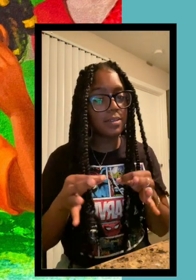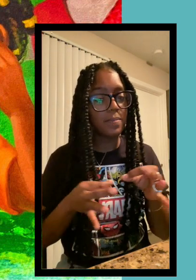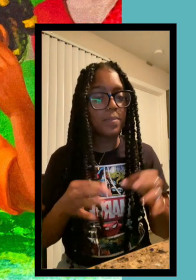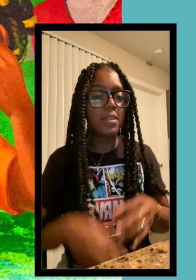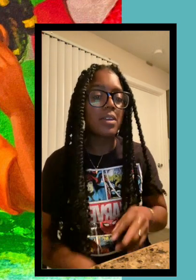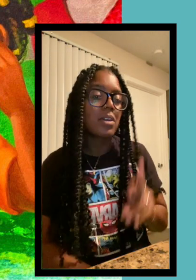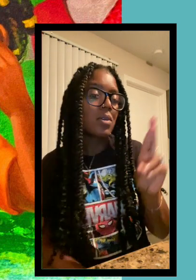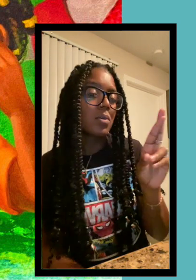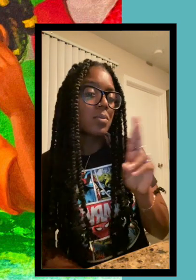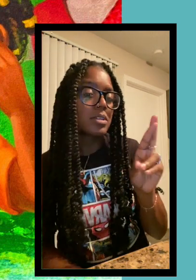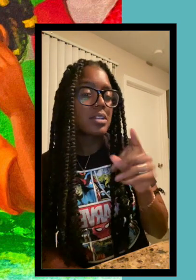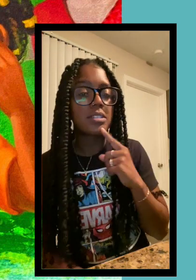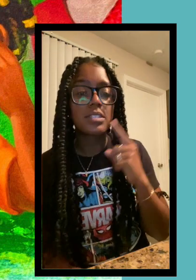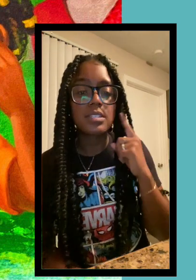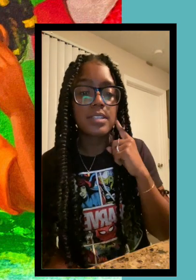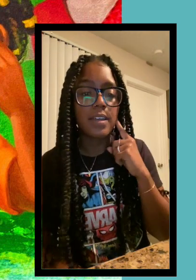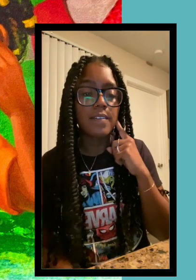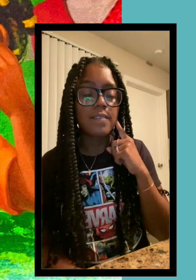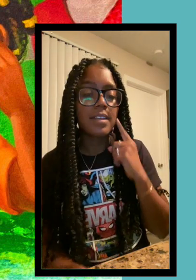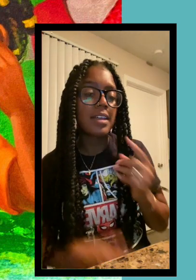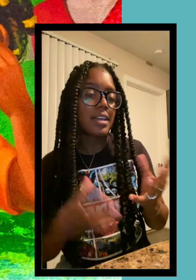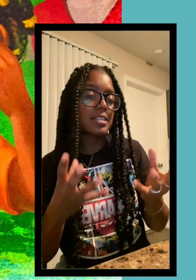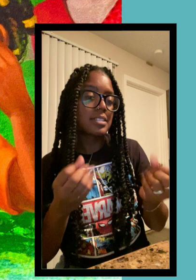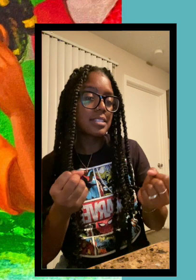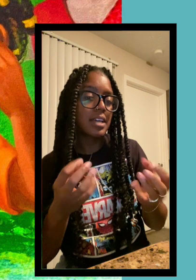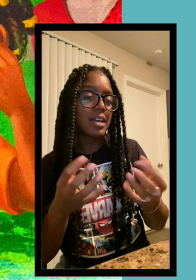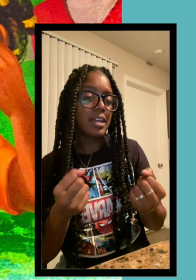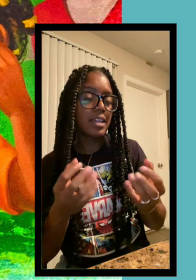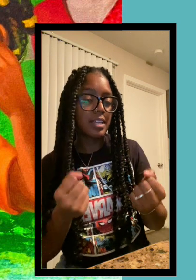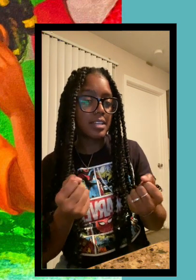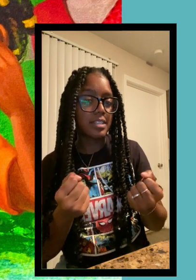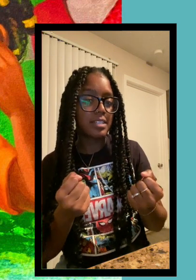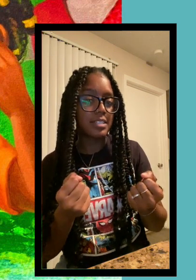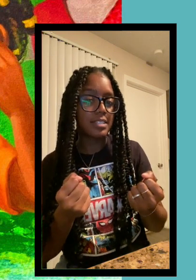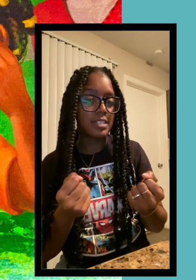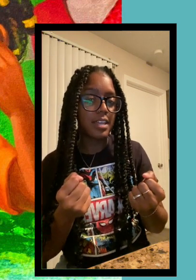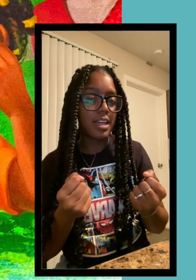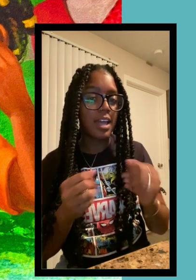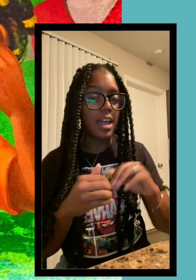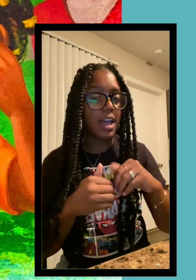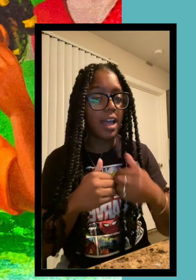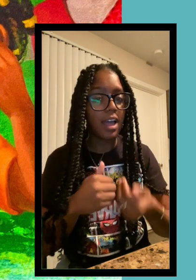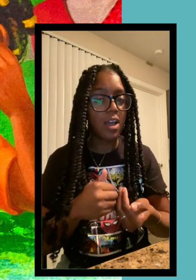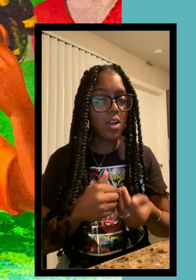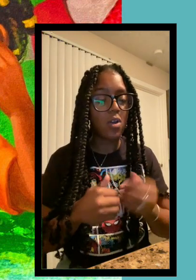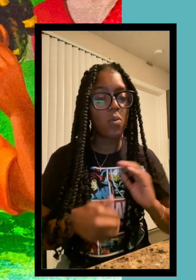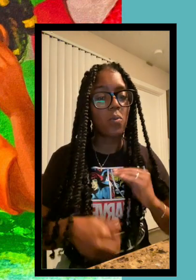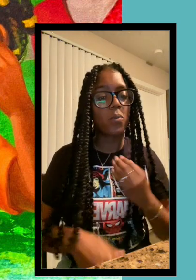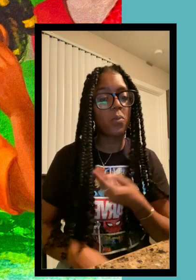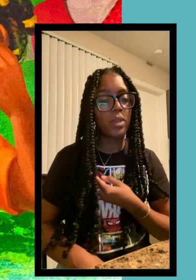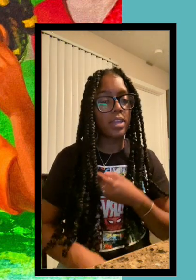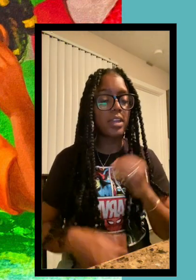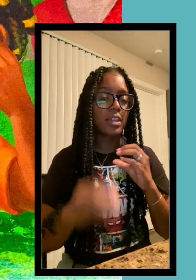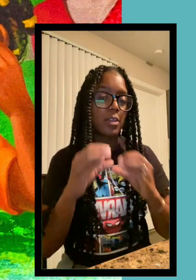is deaf and sign language is their main way to communicate with each other.